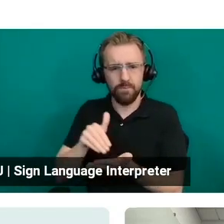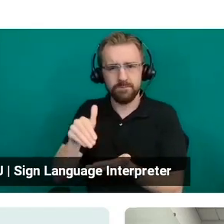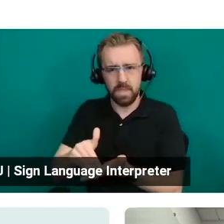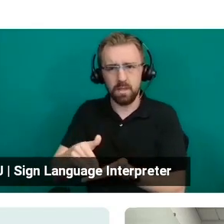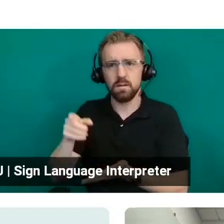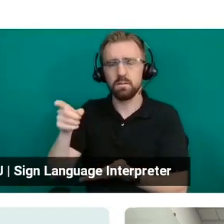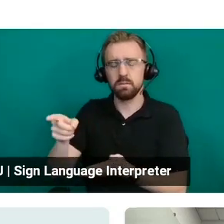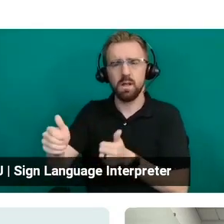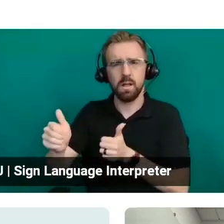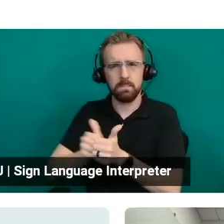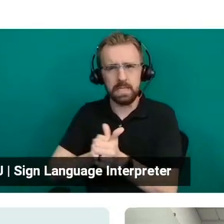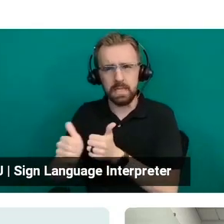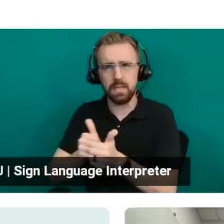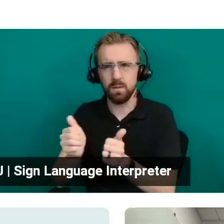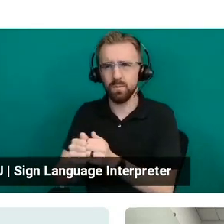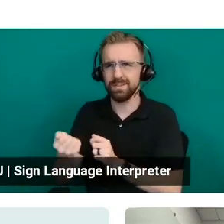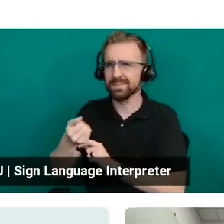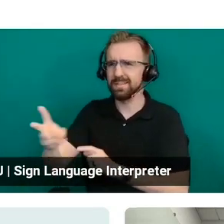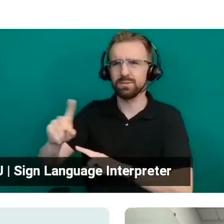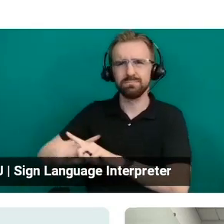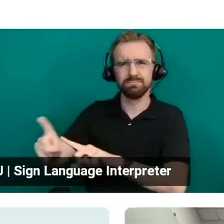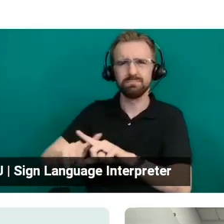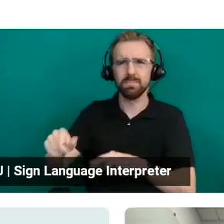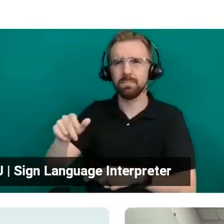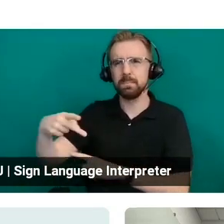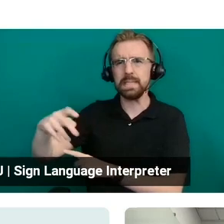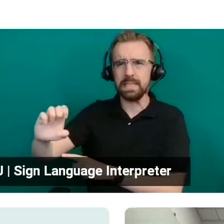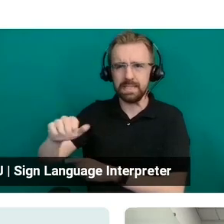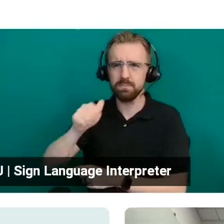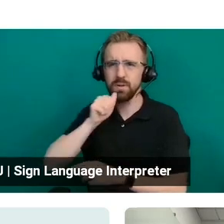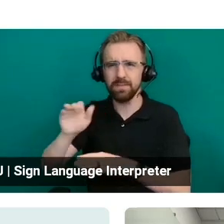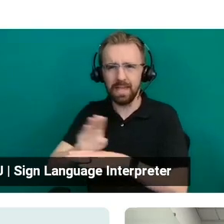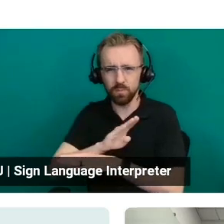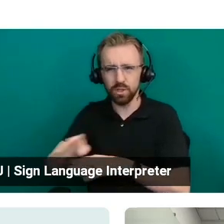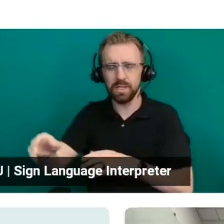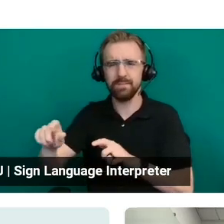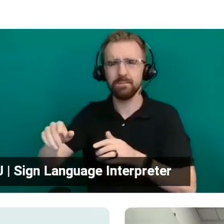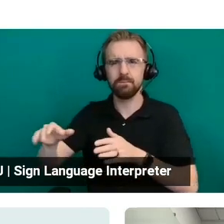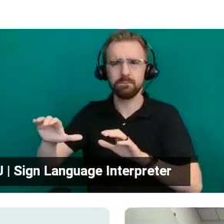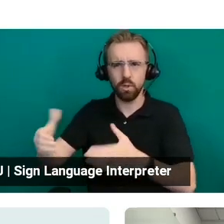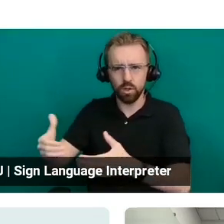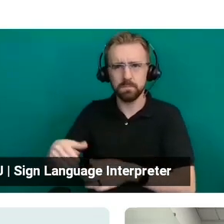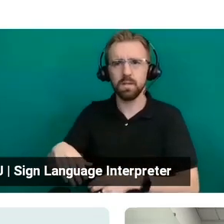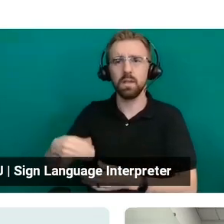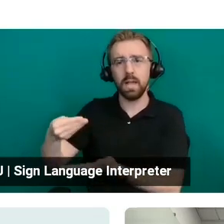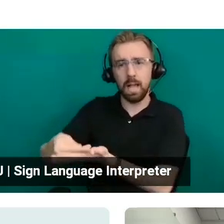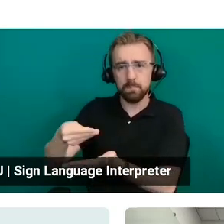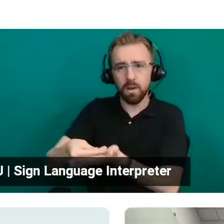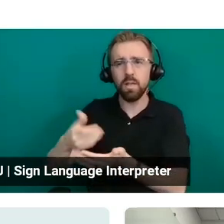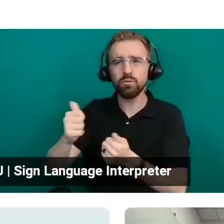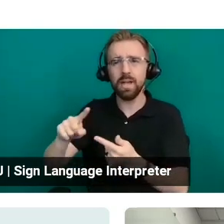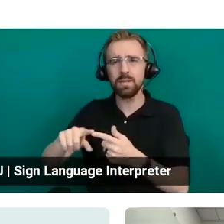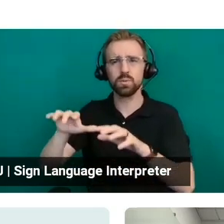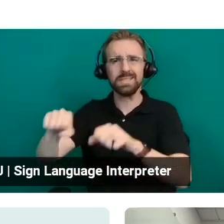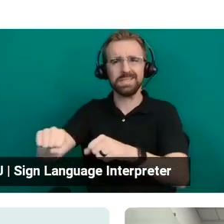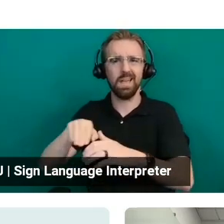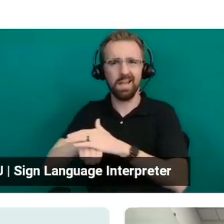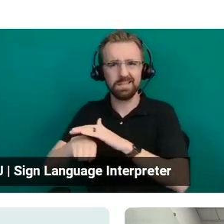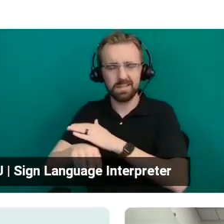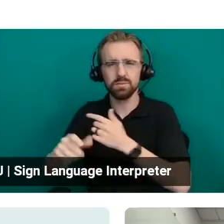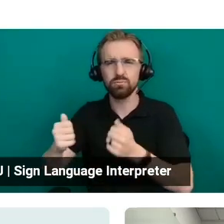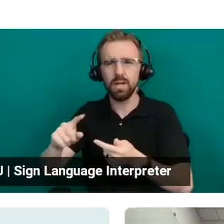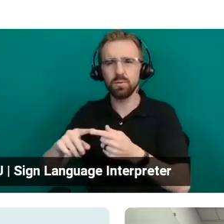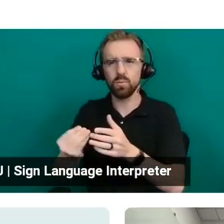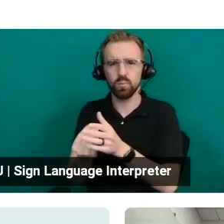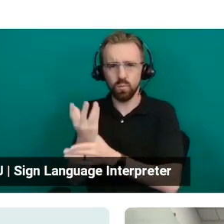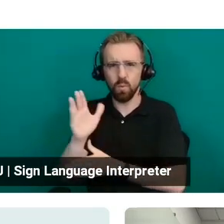they are competing with a ton of other private equity firms and capital in order to land assets that they can use to grow